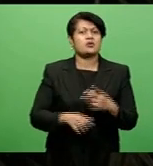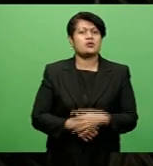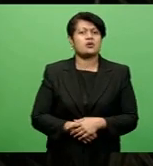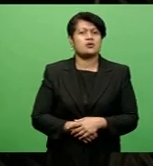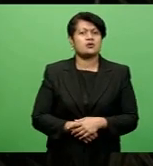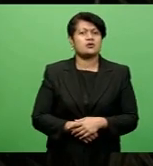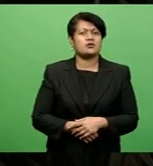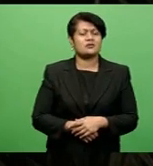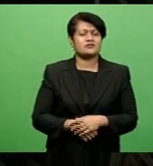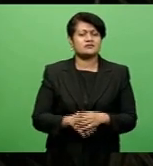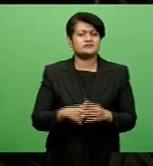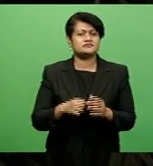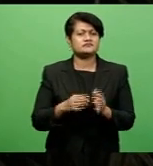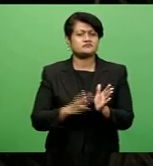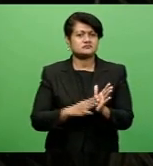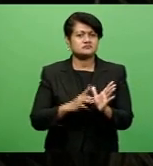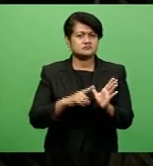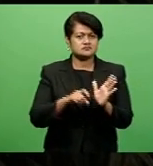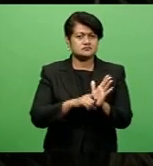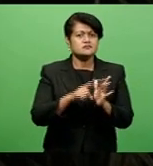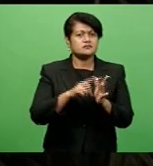marine vessels